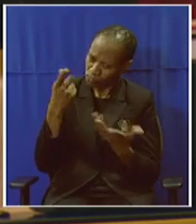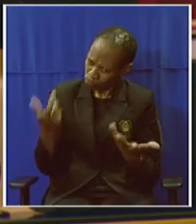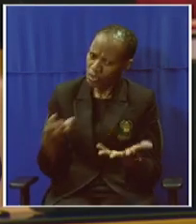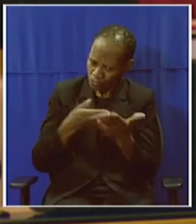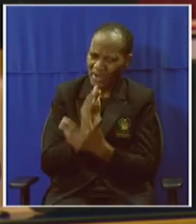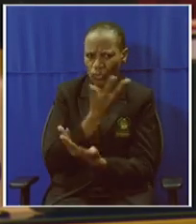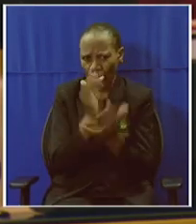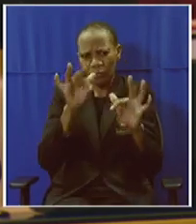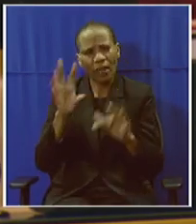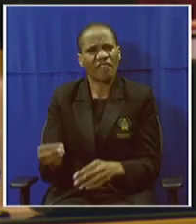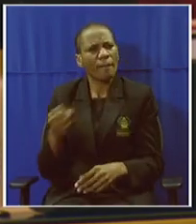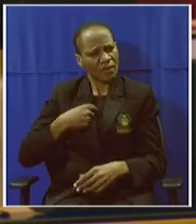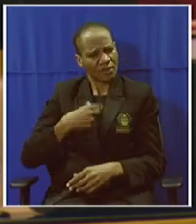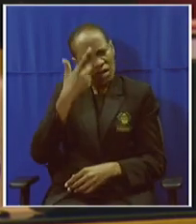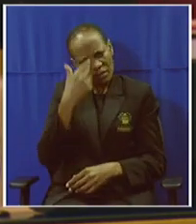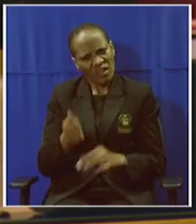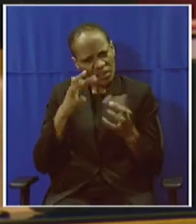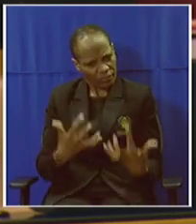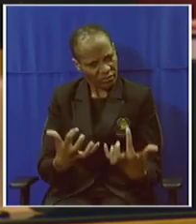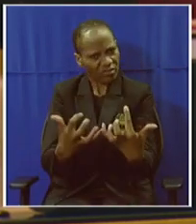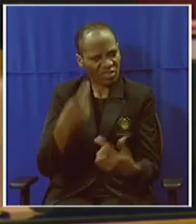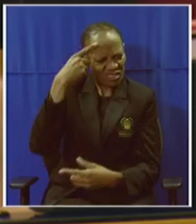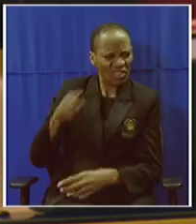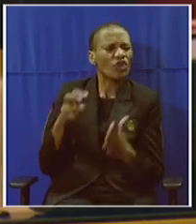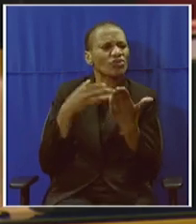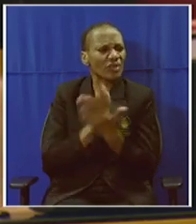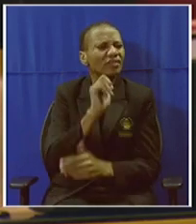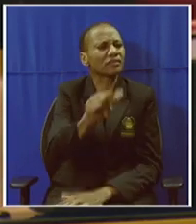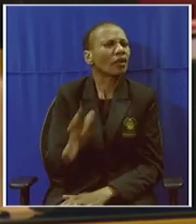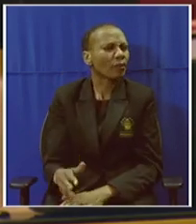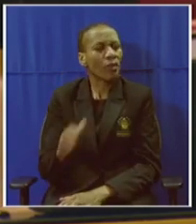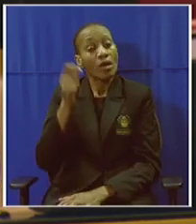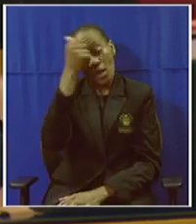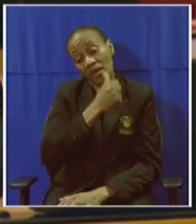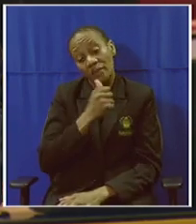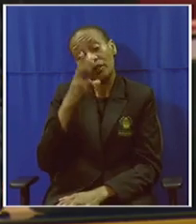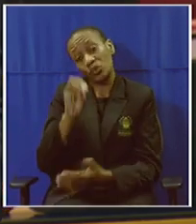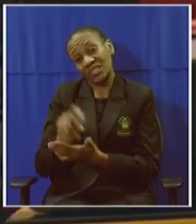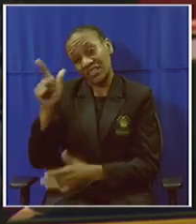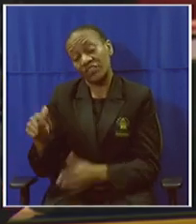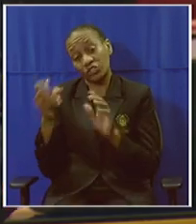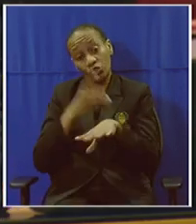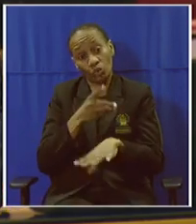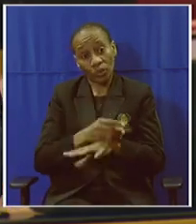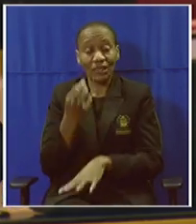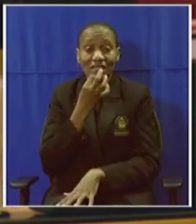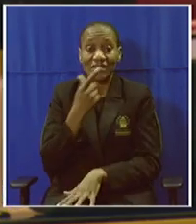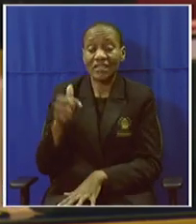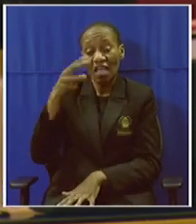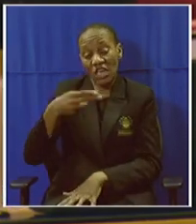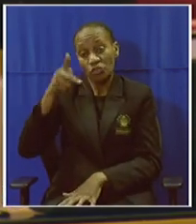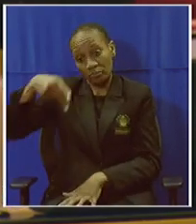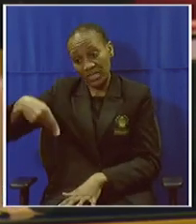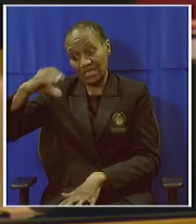rights have been denied to our South African citizen, Dr. DeVos. In April 2017, Dr. DeVos was suspended by the